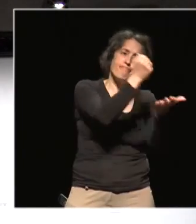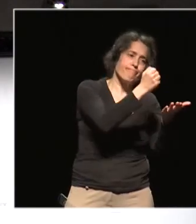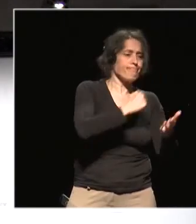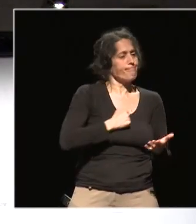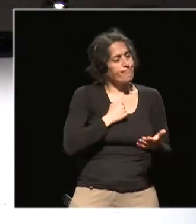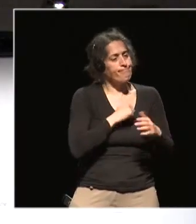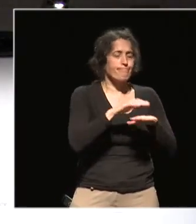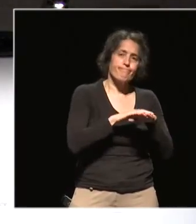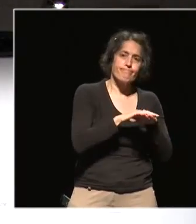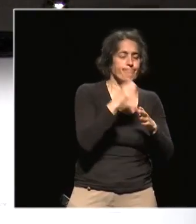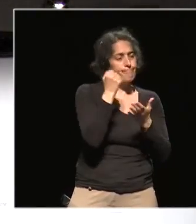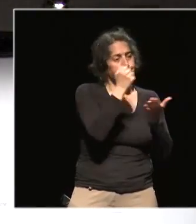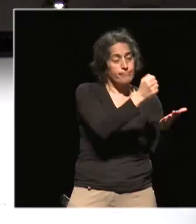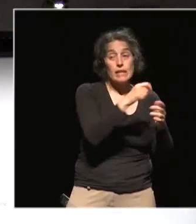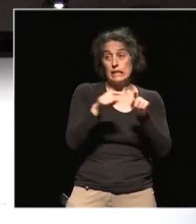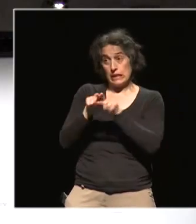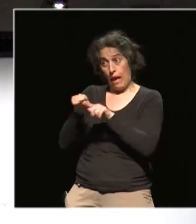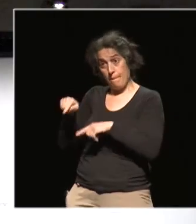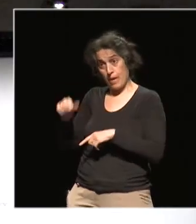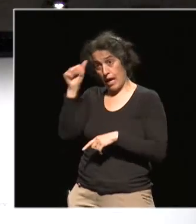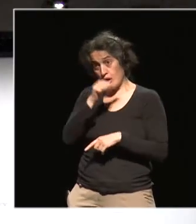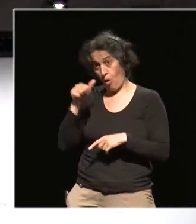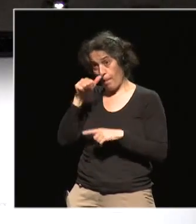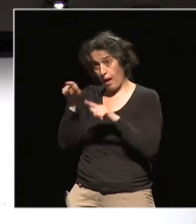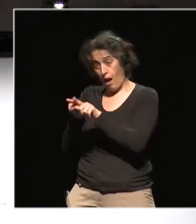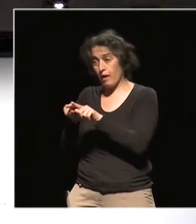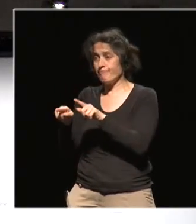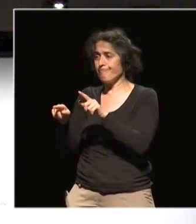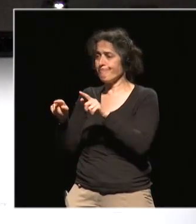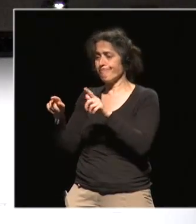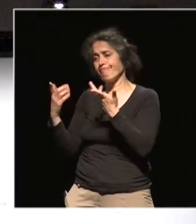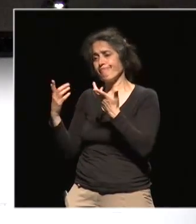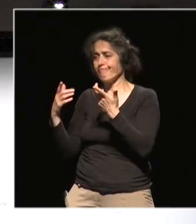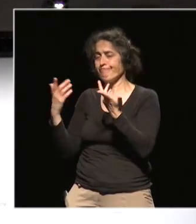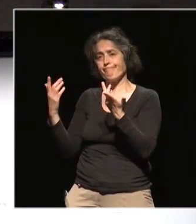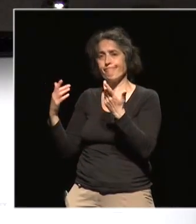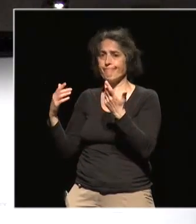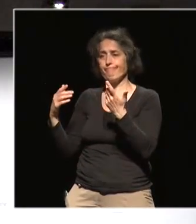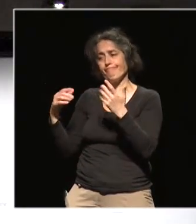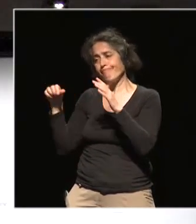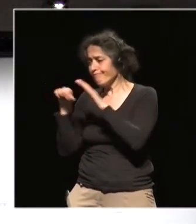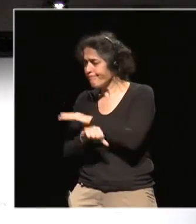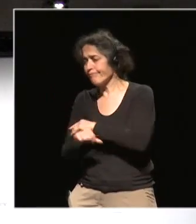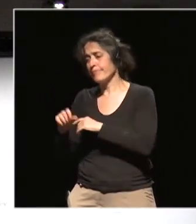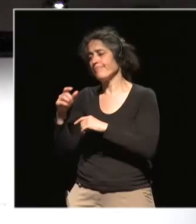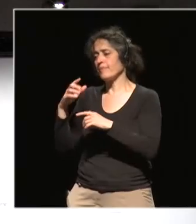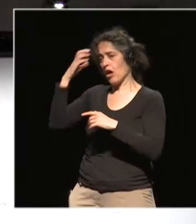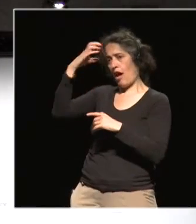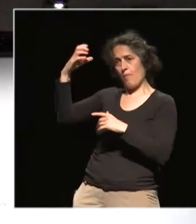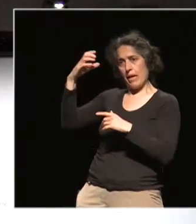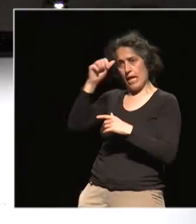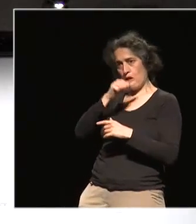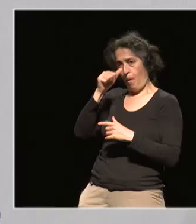There would be losers in any case, but we have to have a clear direction of on how